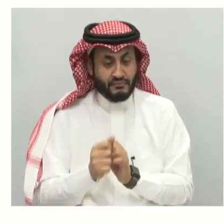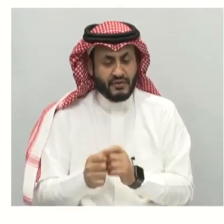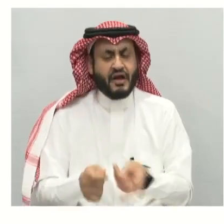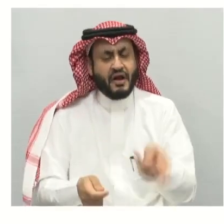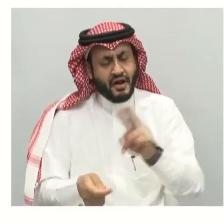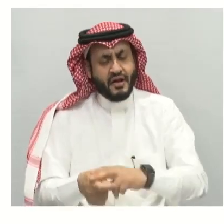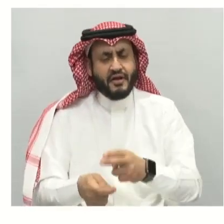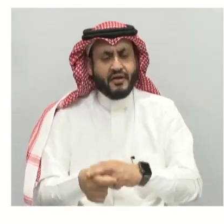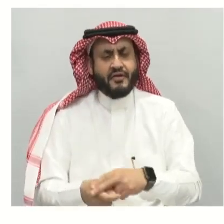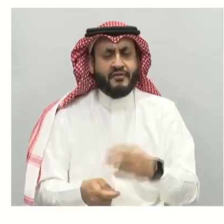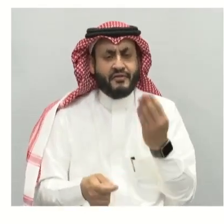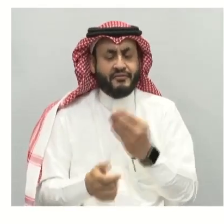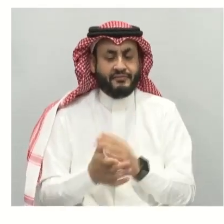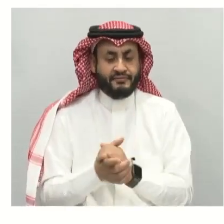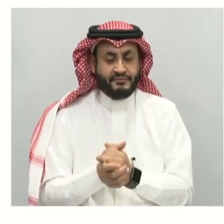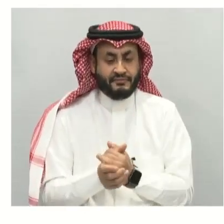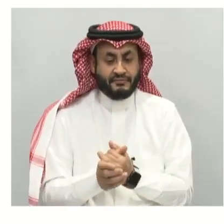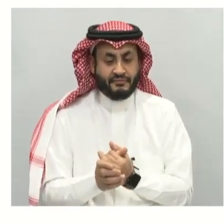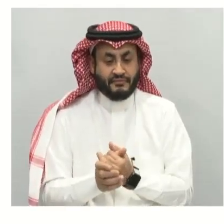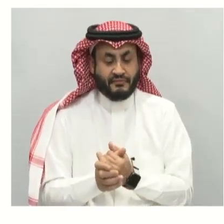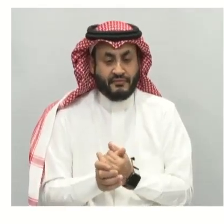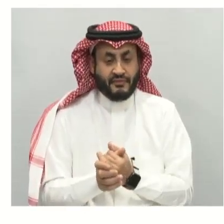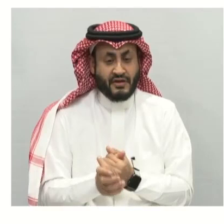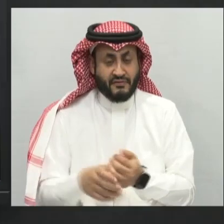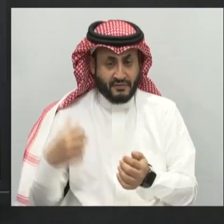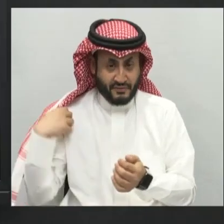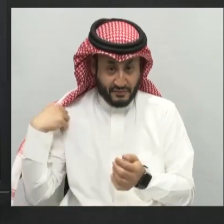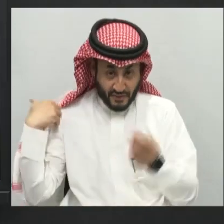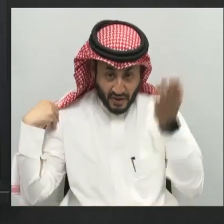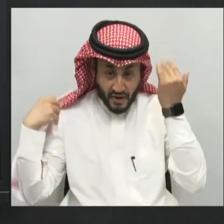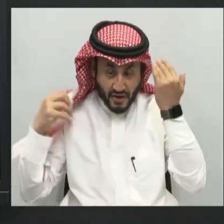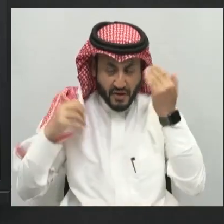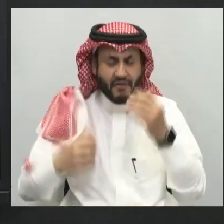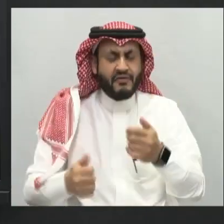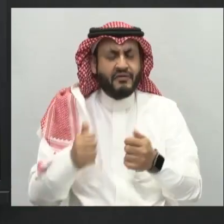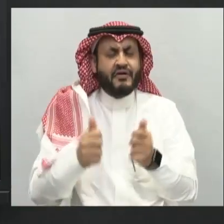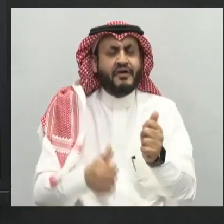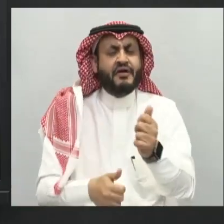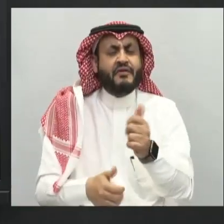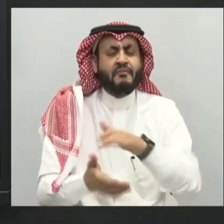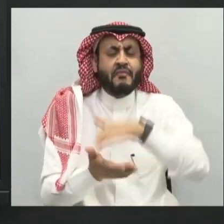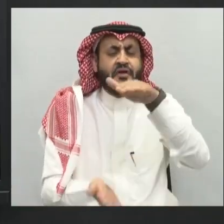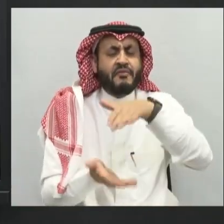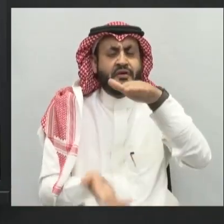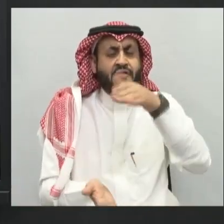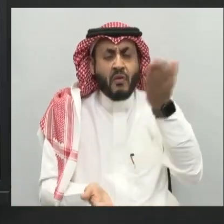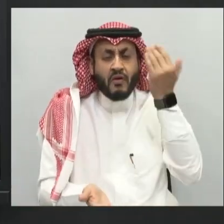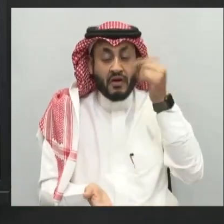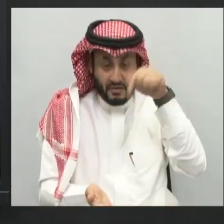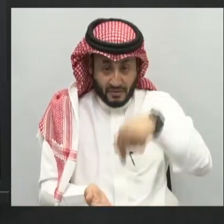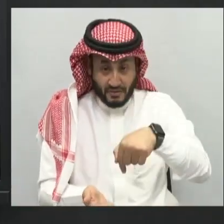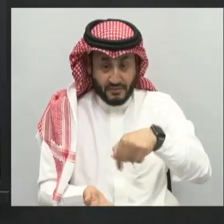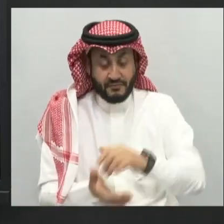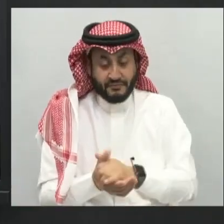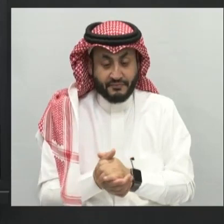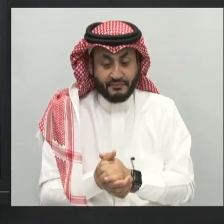practicing letters of the alphabet. So remember how at the beginning we only used to write uppercase? This time